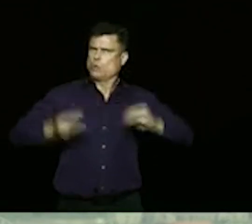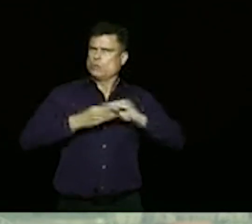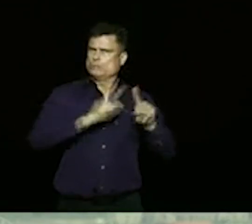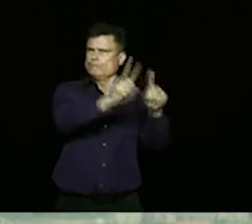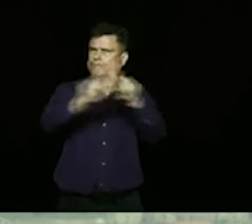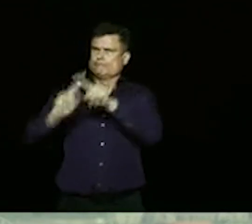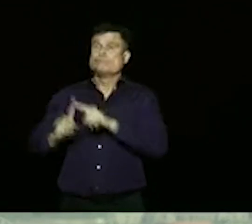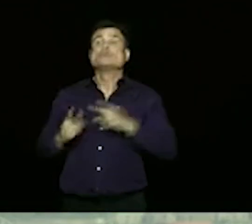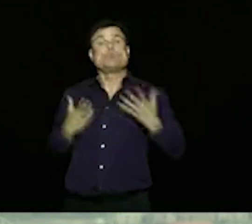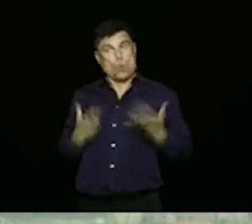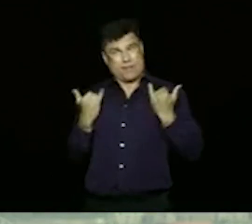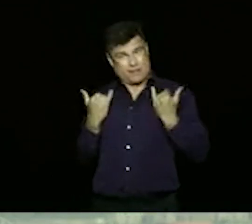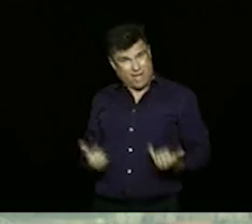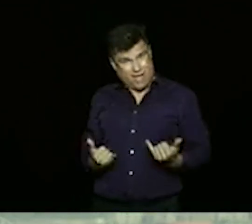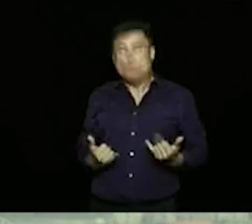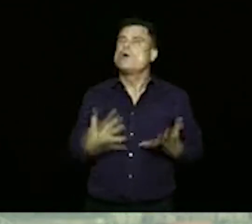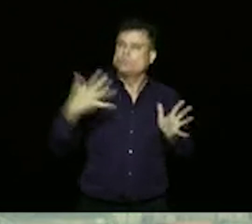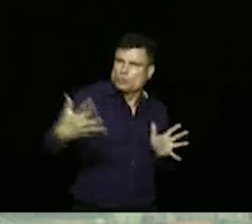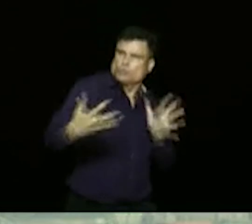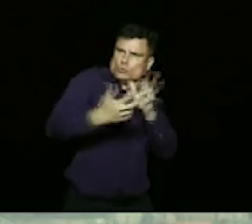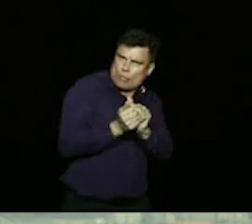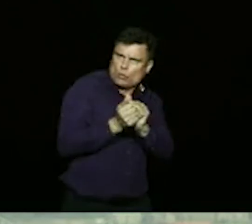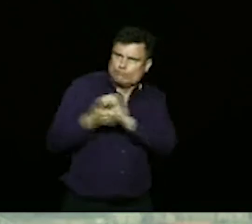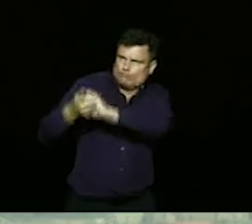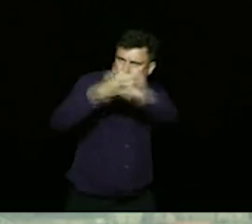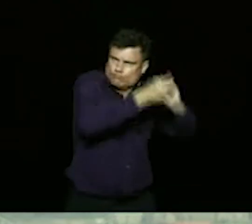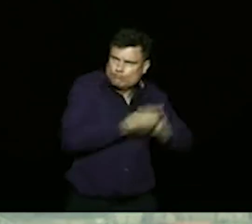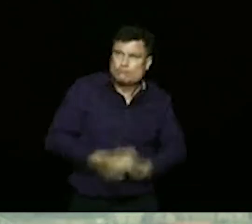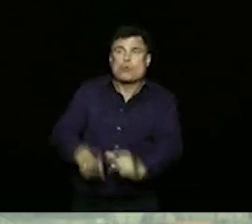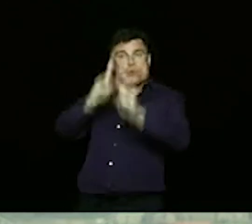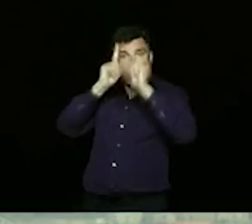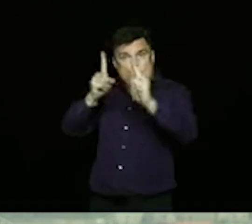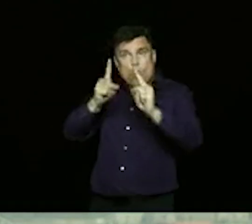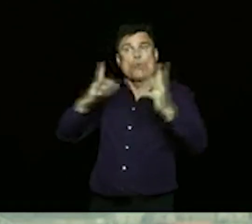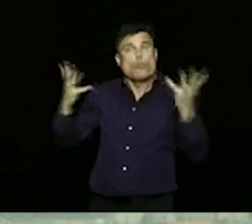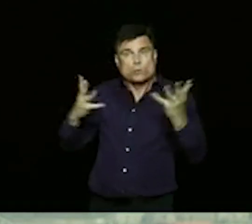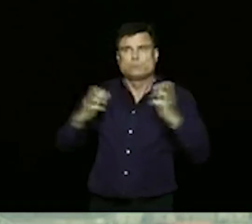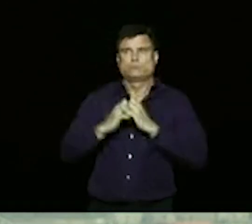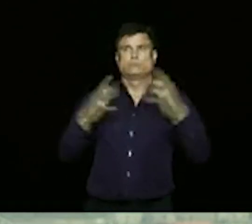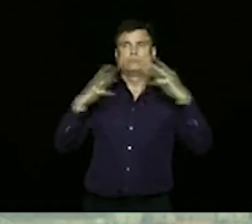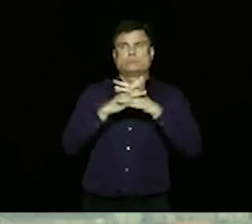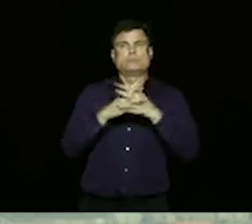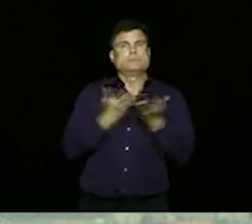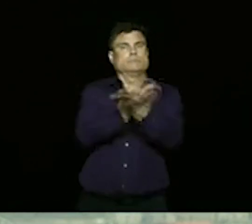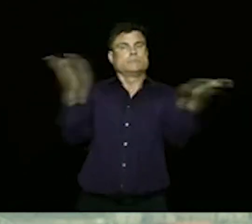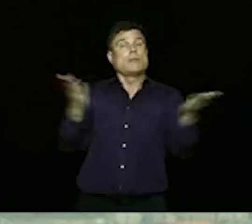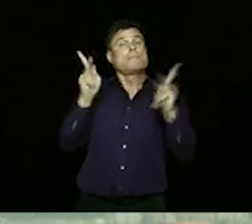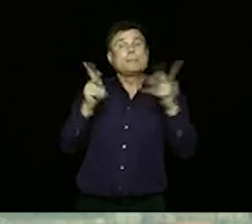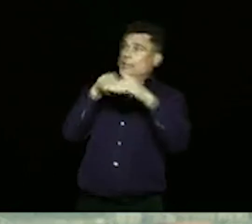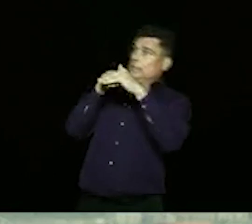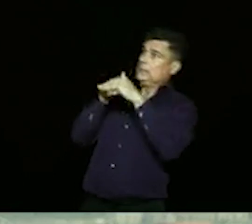to support cultural safety in the system, and give enormous credit to the First Nations Health Authority, the First Nations Health Council, to